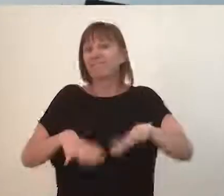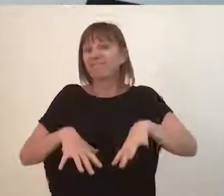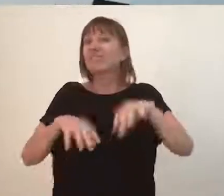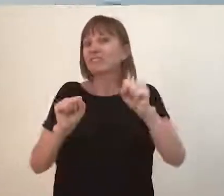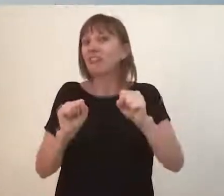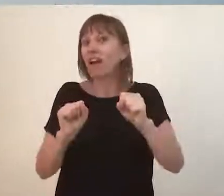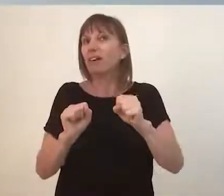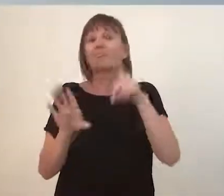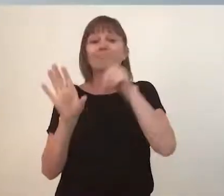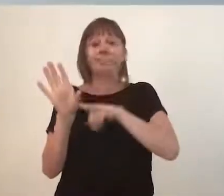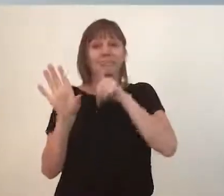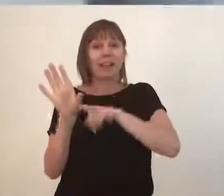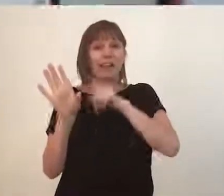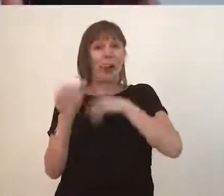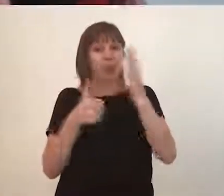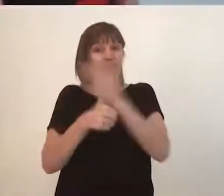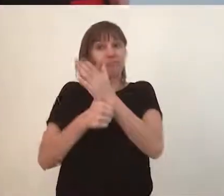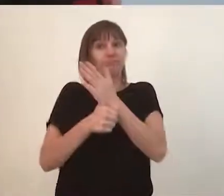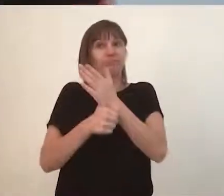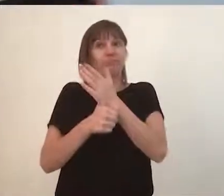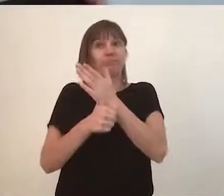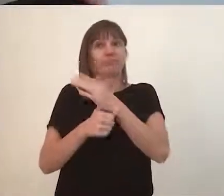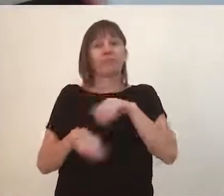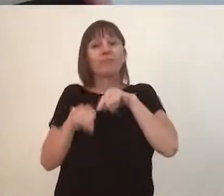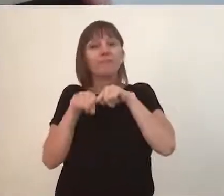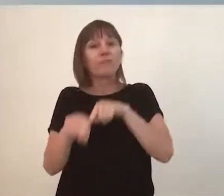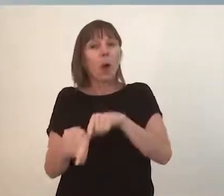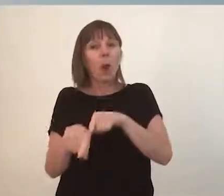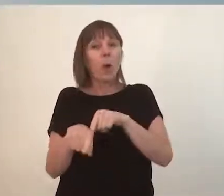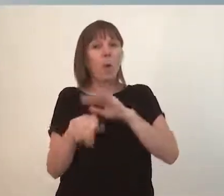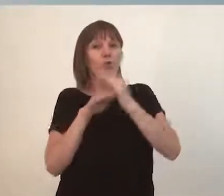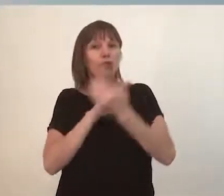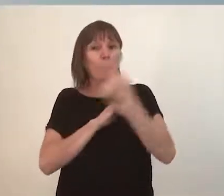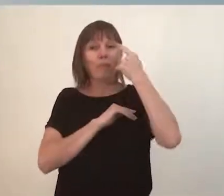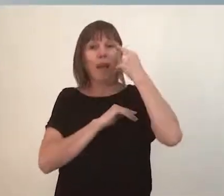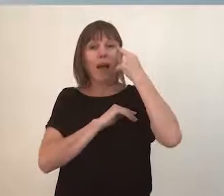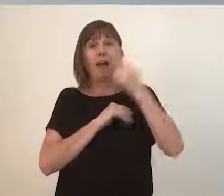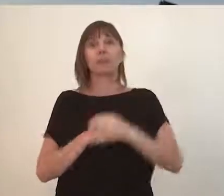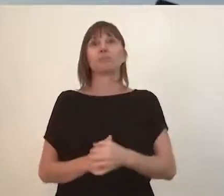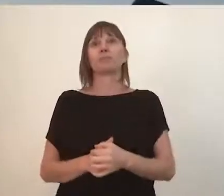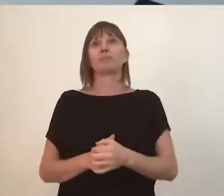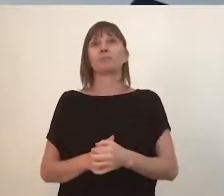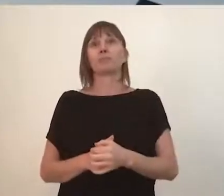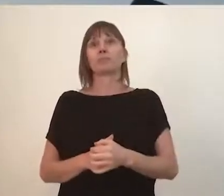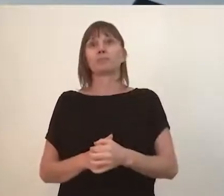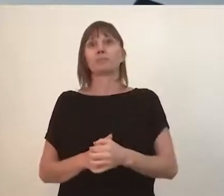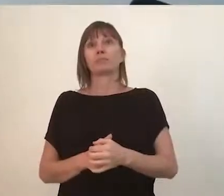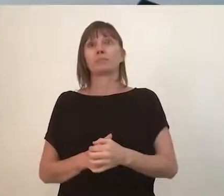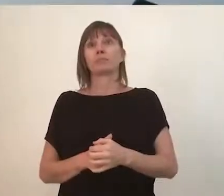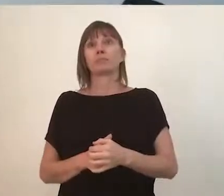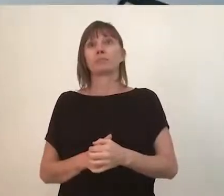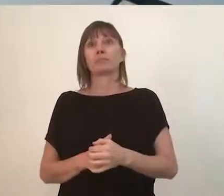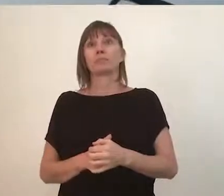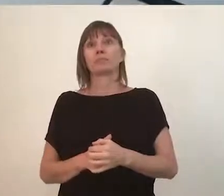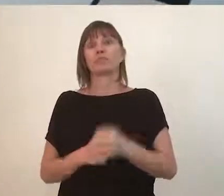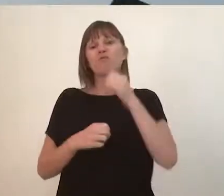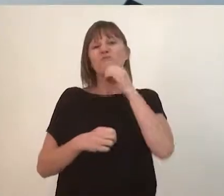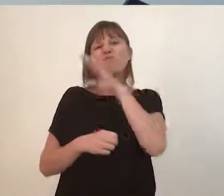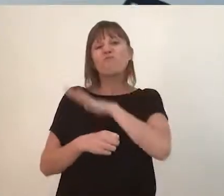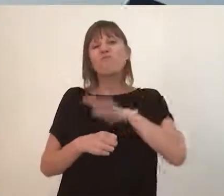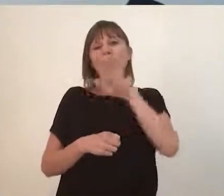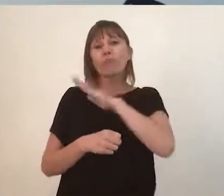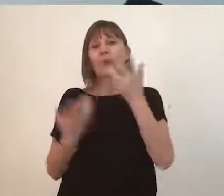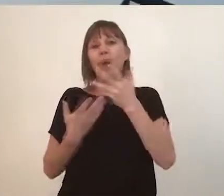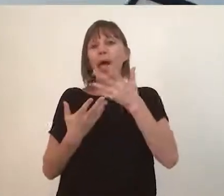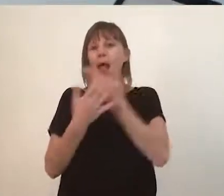this makeup look. Let's just dive into this palette. I'm going to use this yellow and then just follow the shape of your eye and sort of put